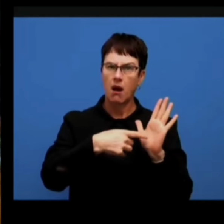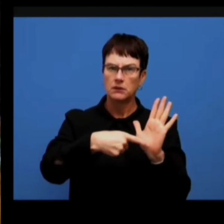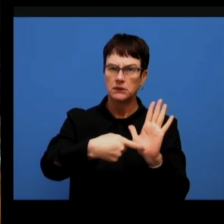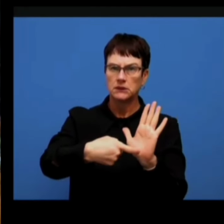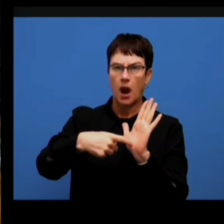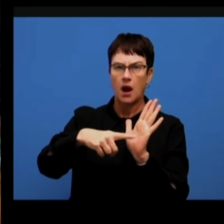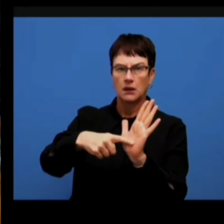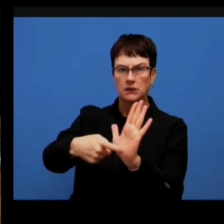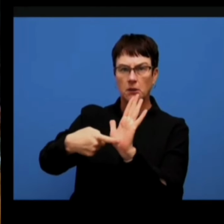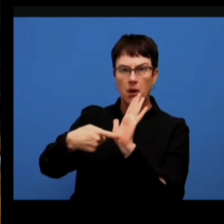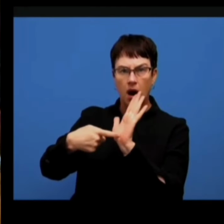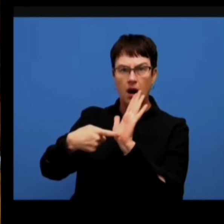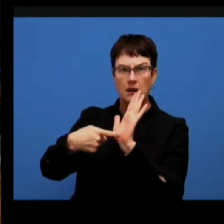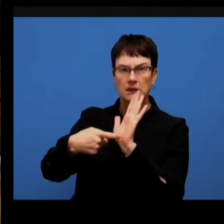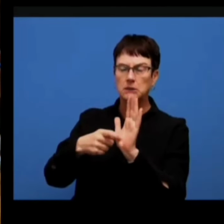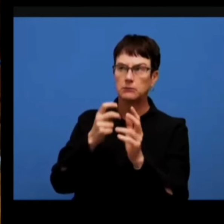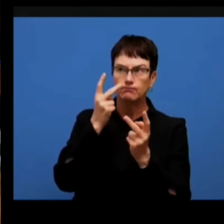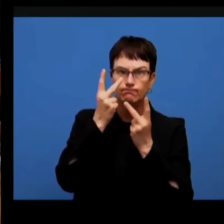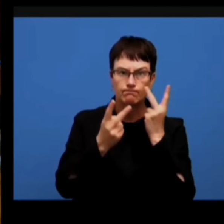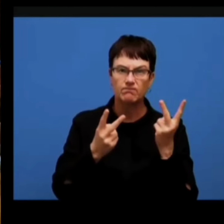woman.